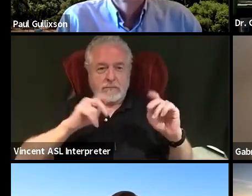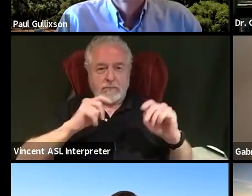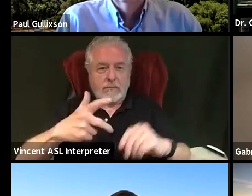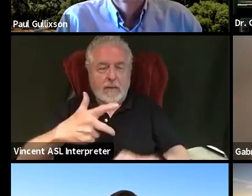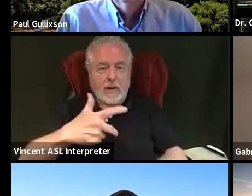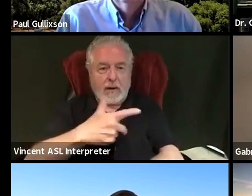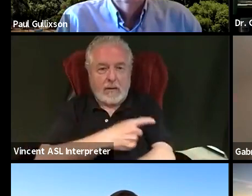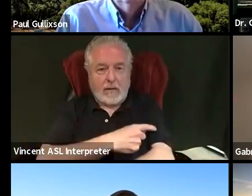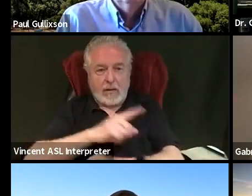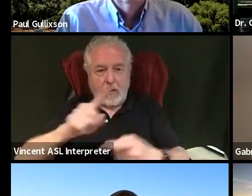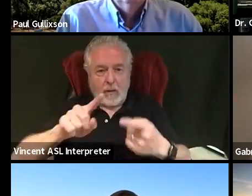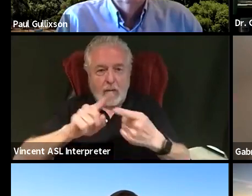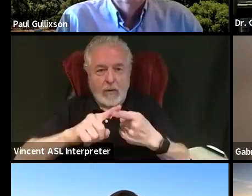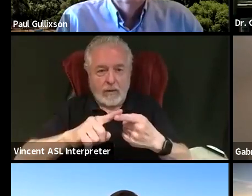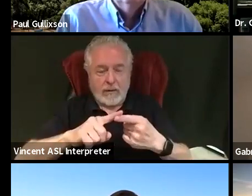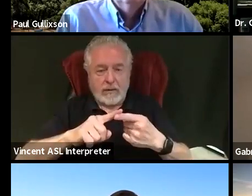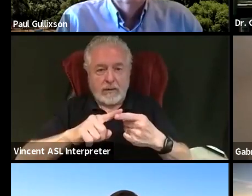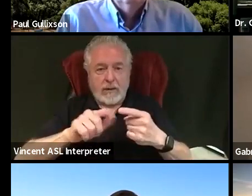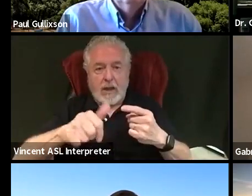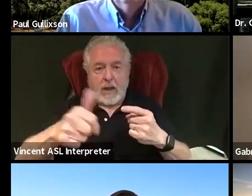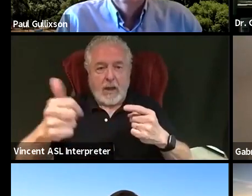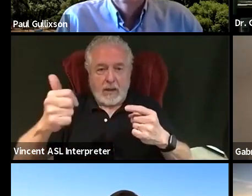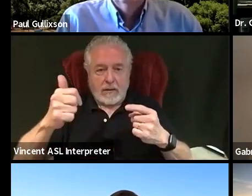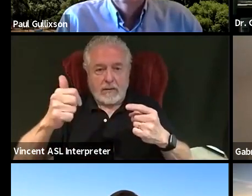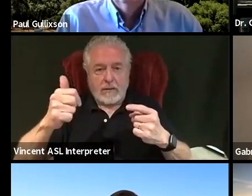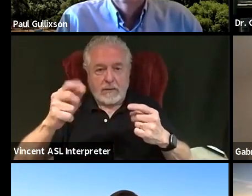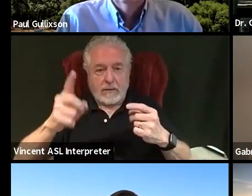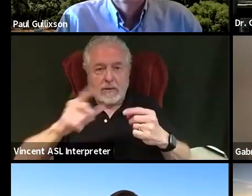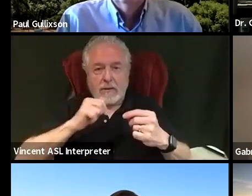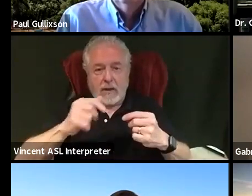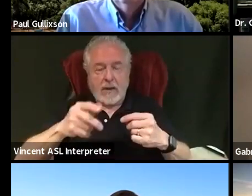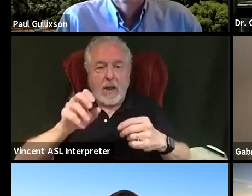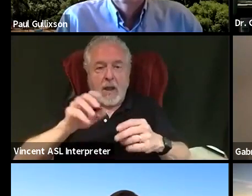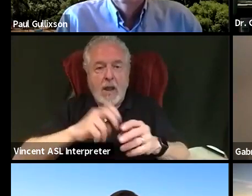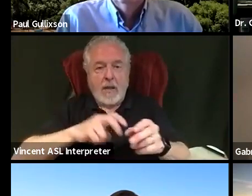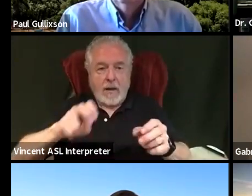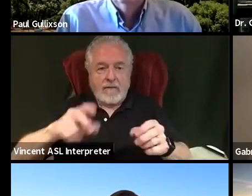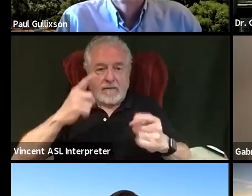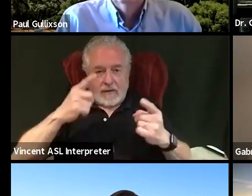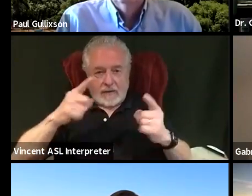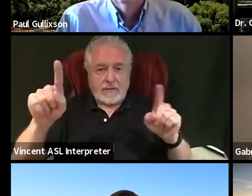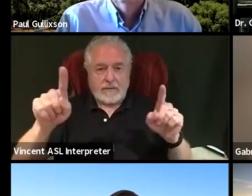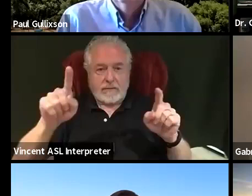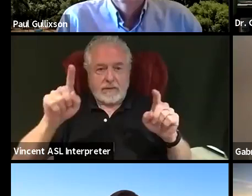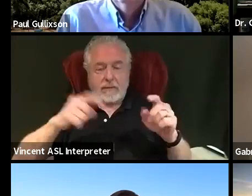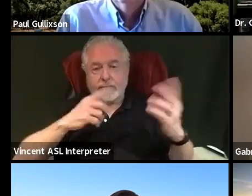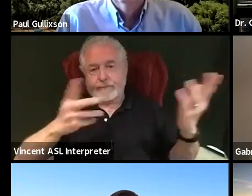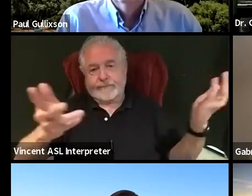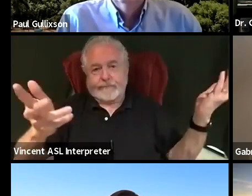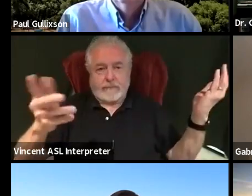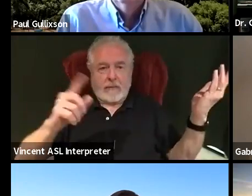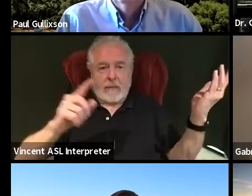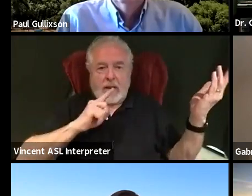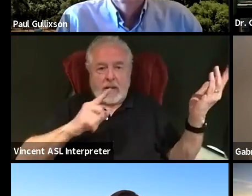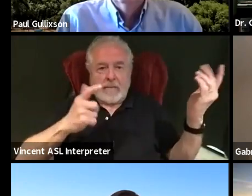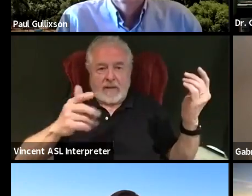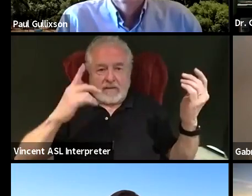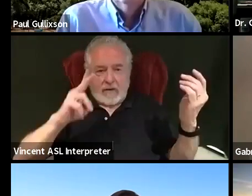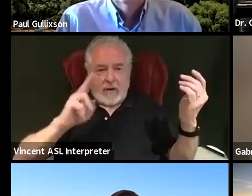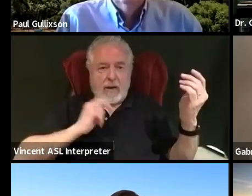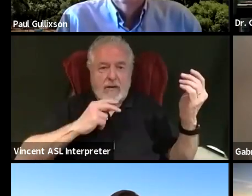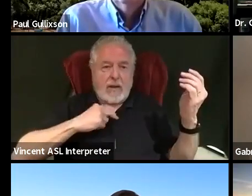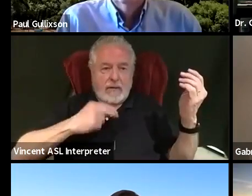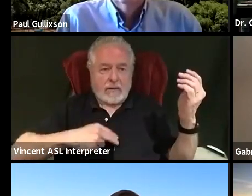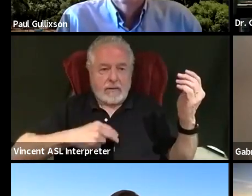to be vaccinated when others decided not to opt out. And then finally had to say, this is actually a good thing for our